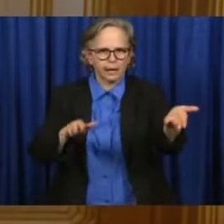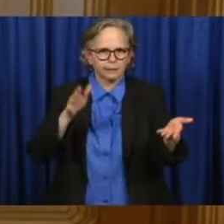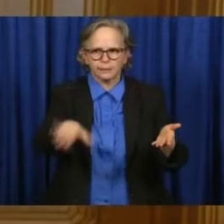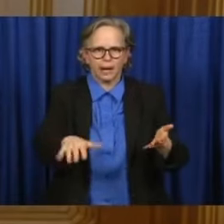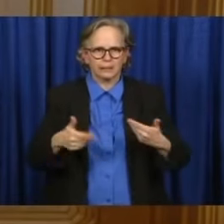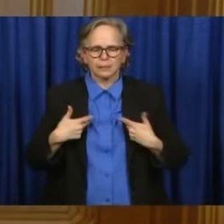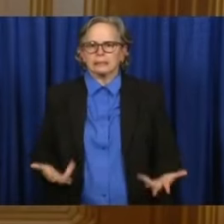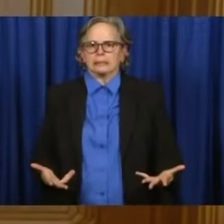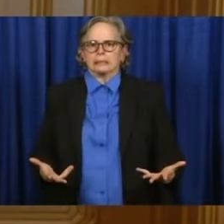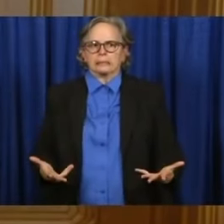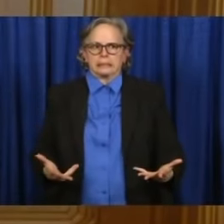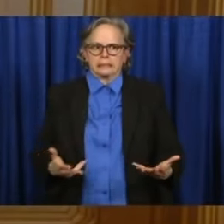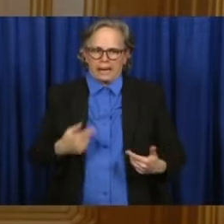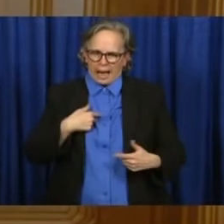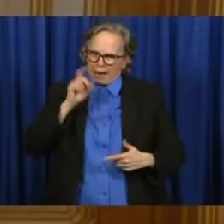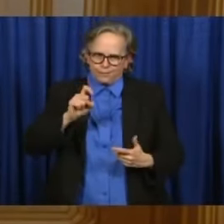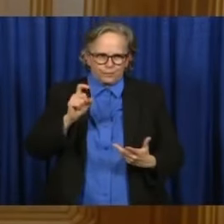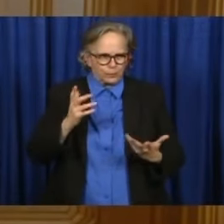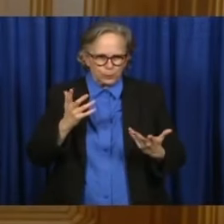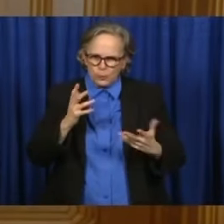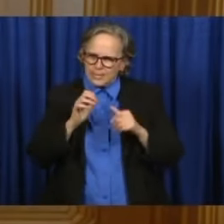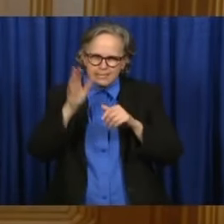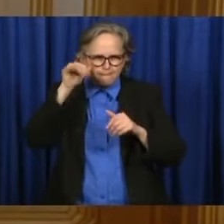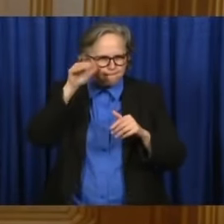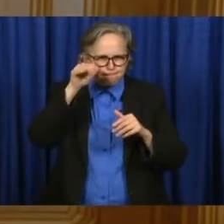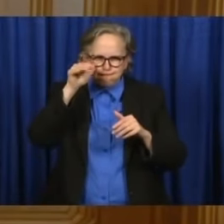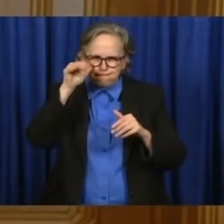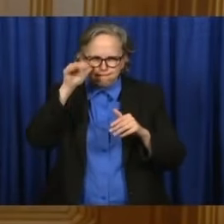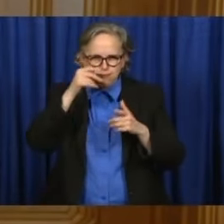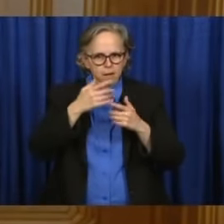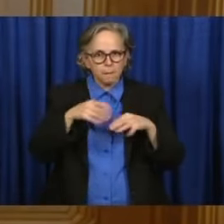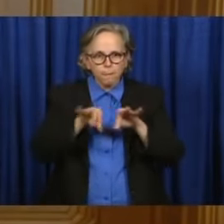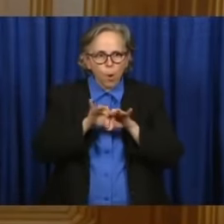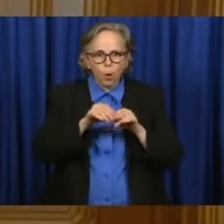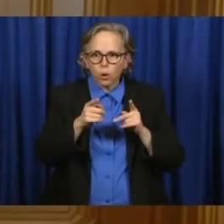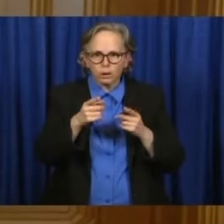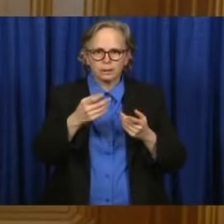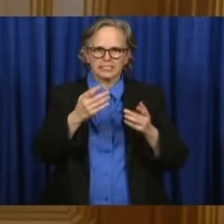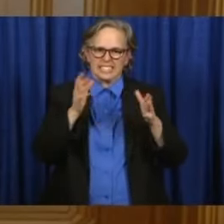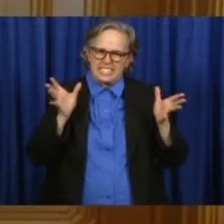we have to continue to buy time to get this coming in. Some of it's coming from China,